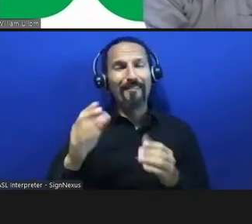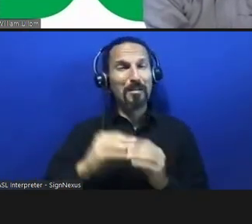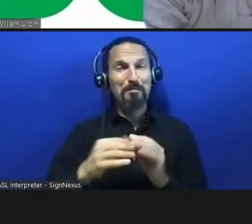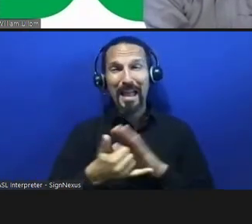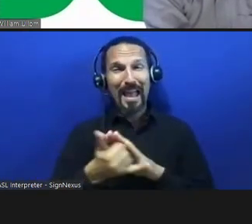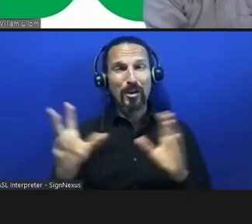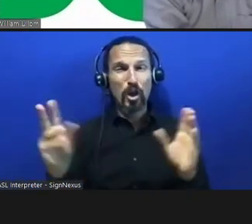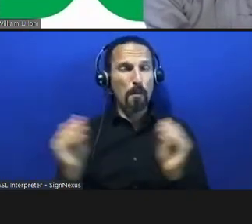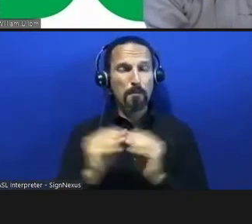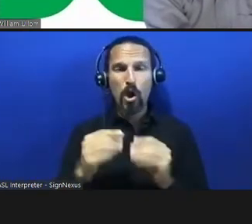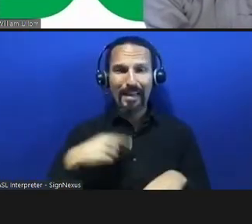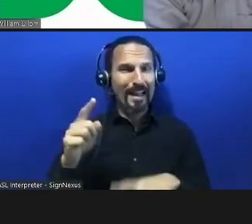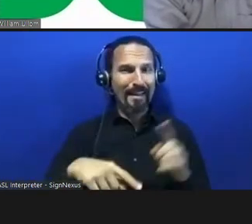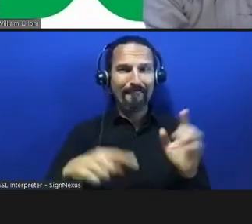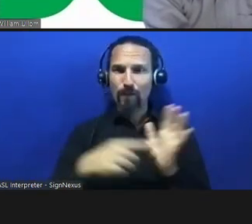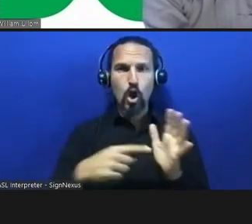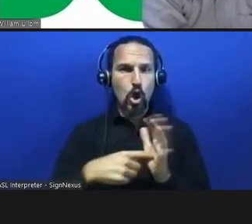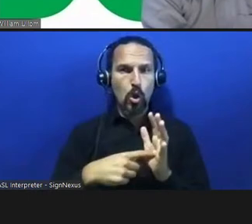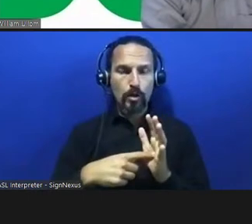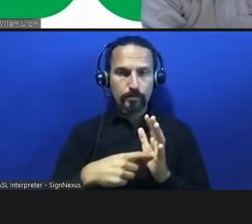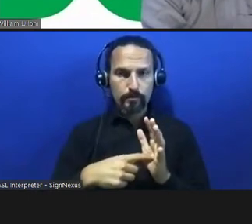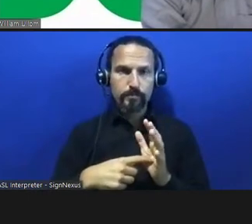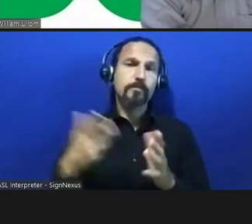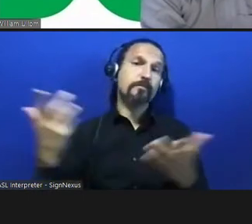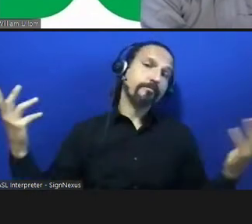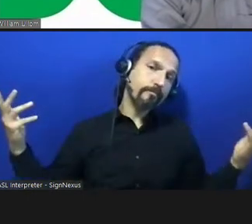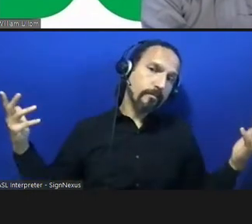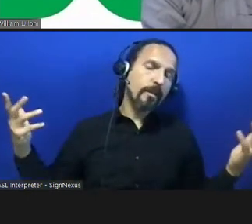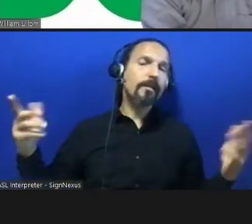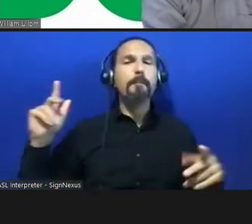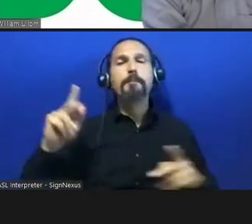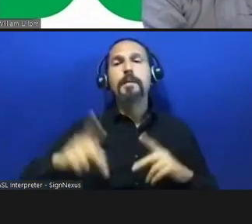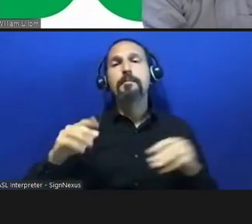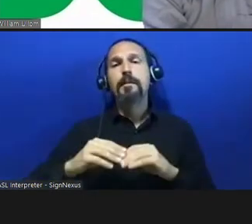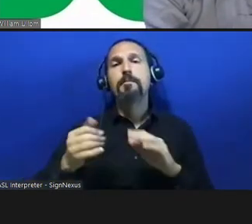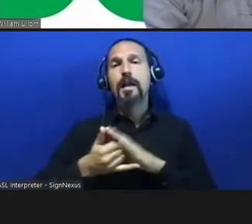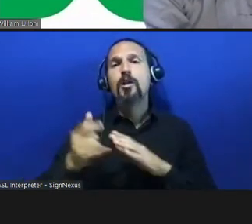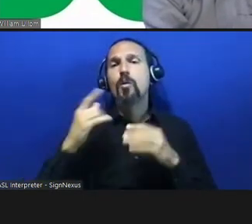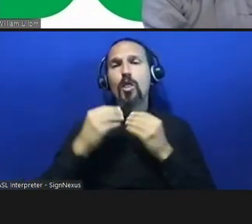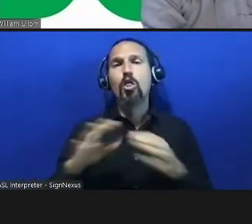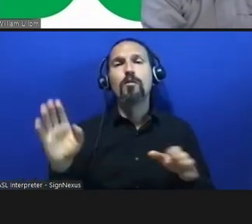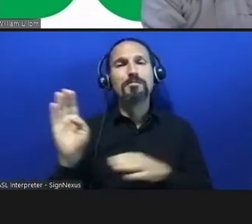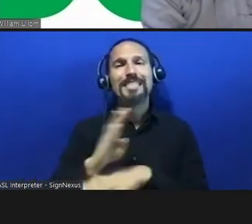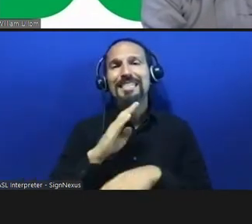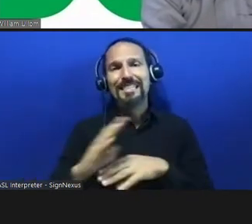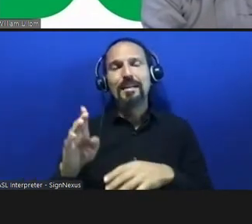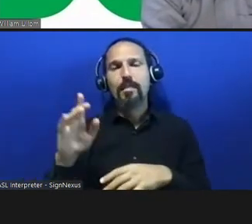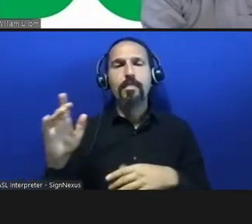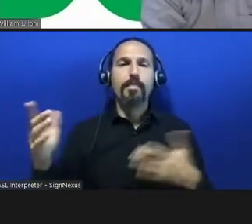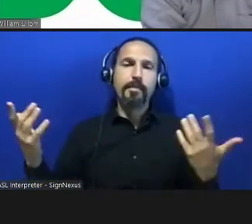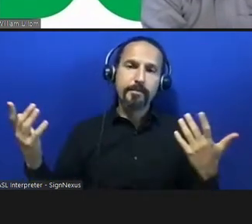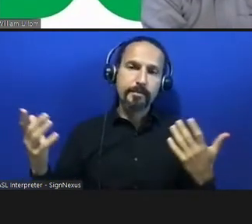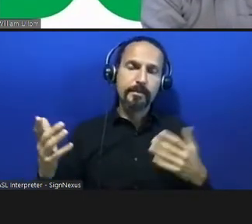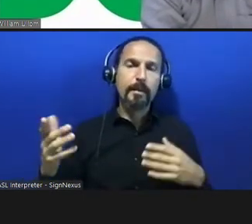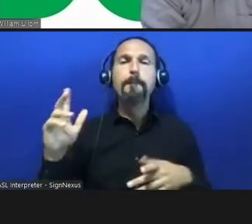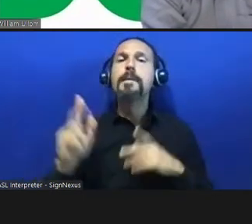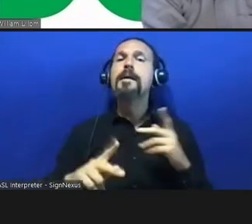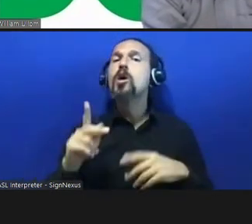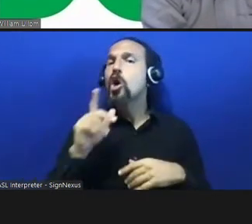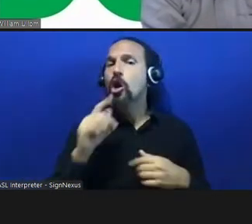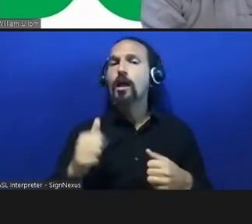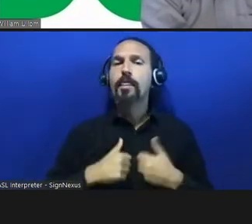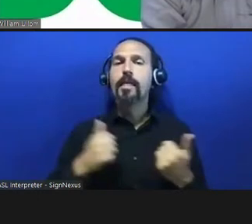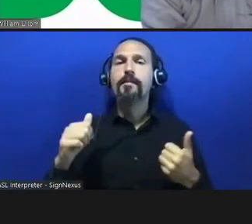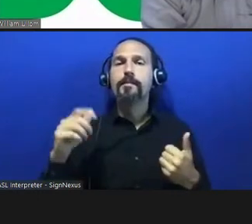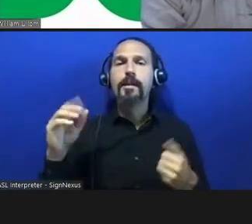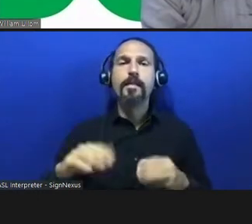anymore because I can't afford to do that and eventually uh the people in Manhattan they're going to lose business because that's where it comes down to the people who live in the